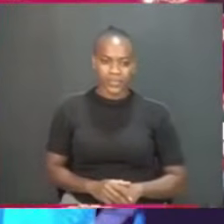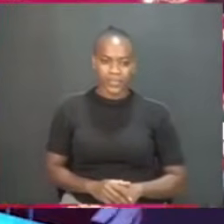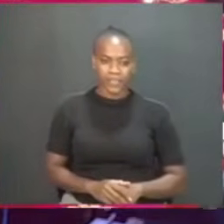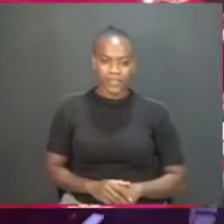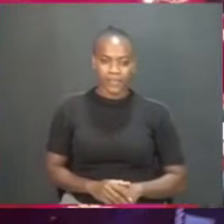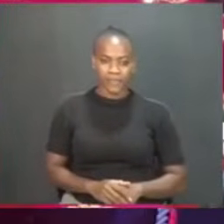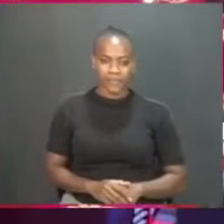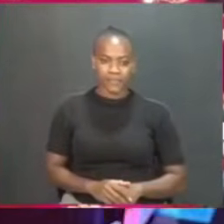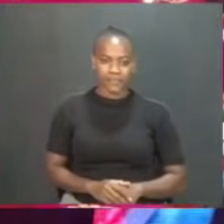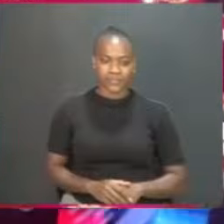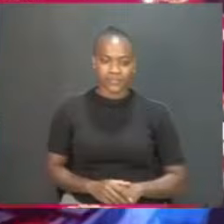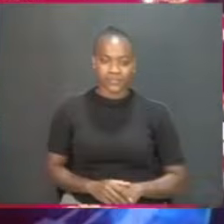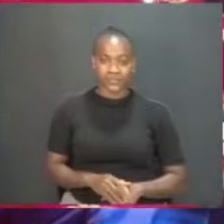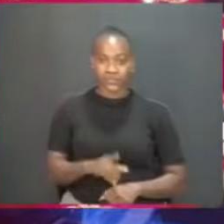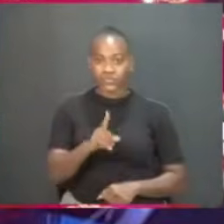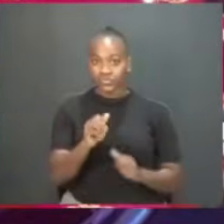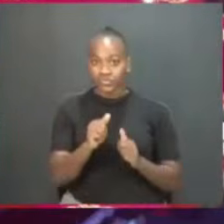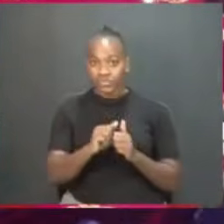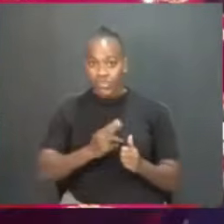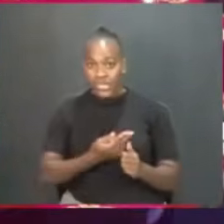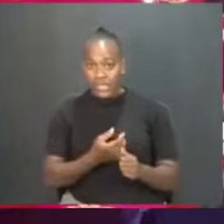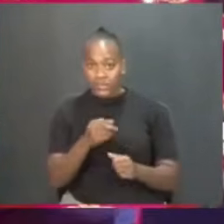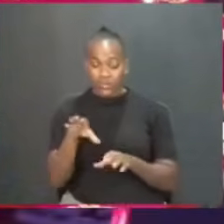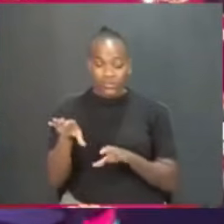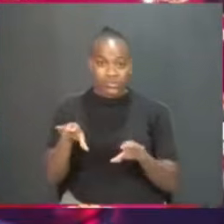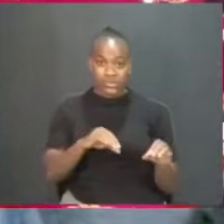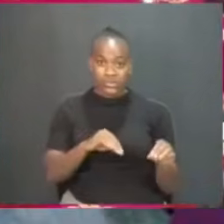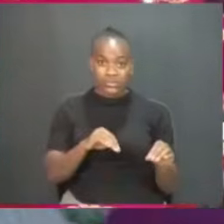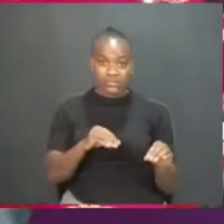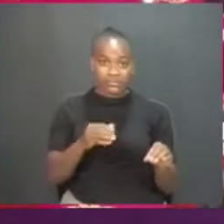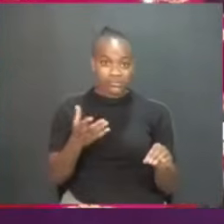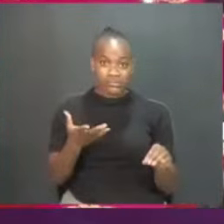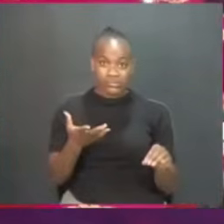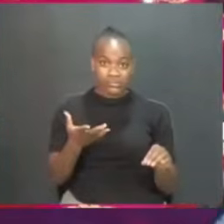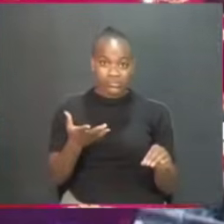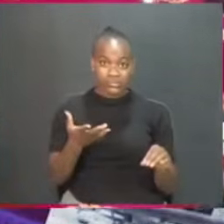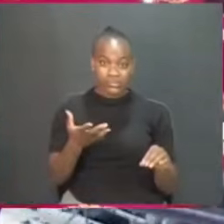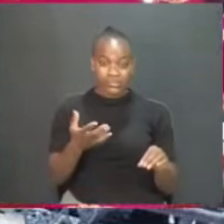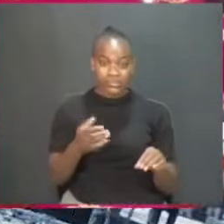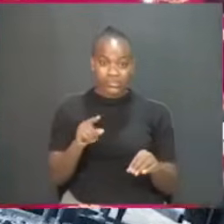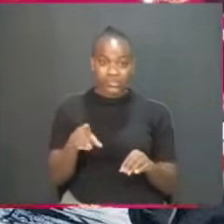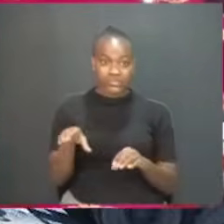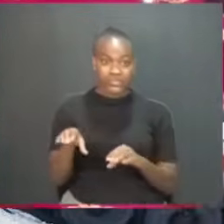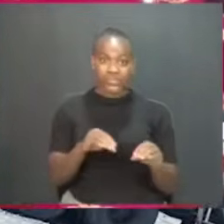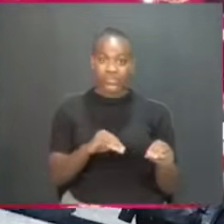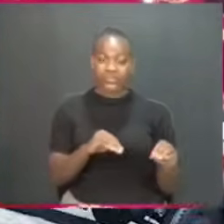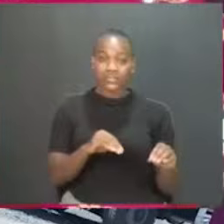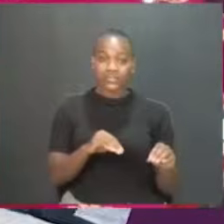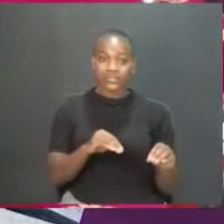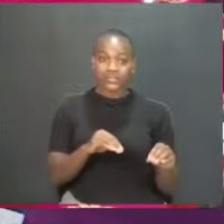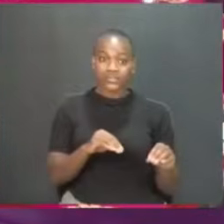Are you vexed or you are leaving the premises? You are leaving.